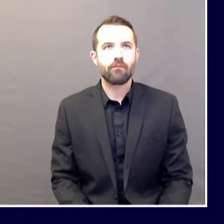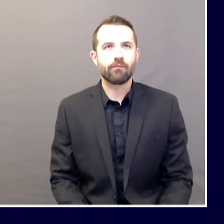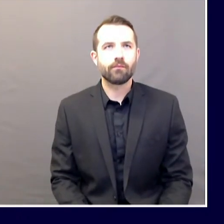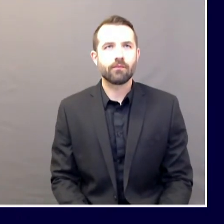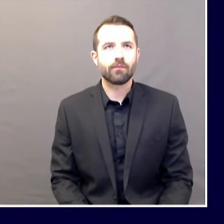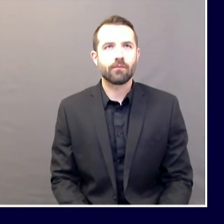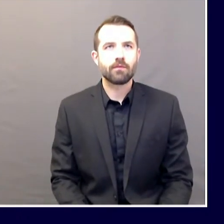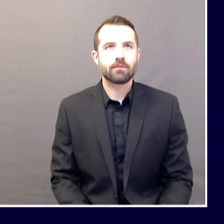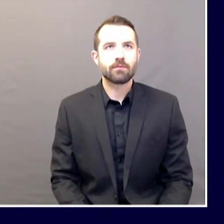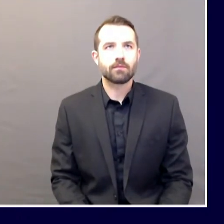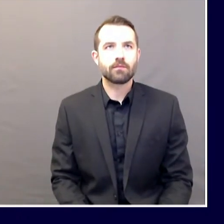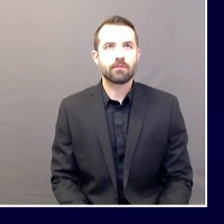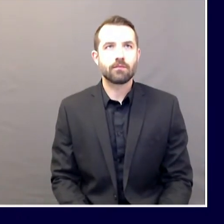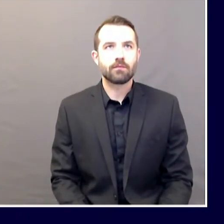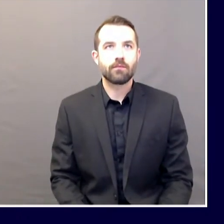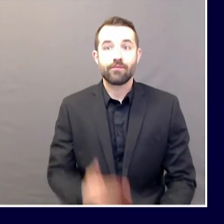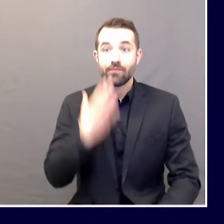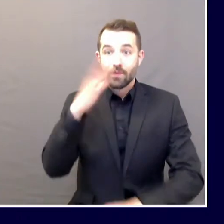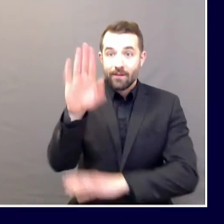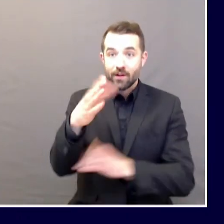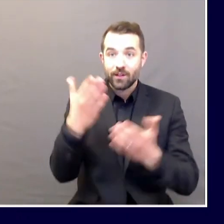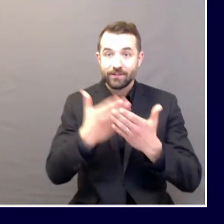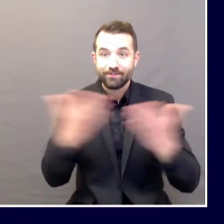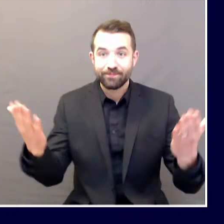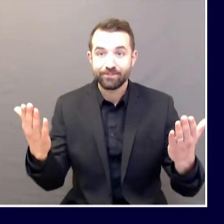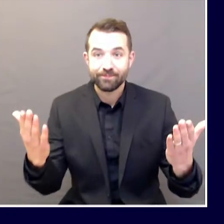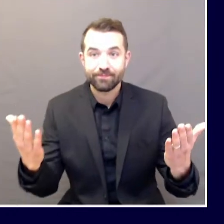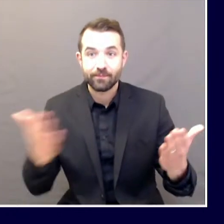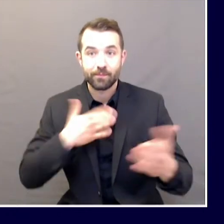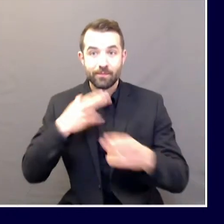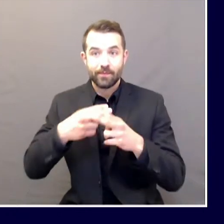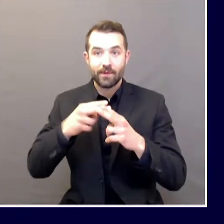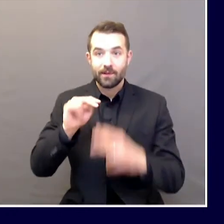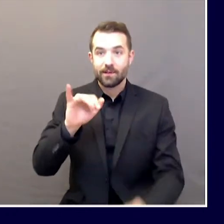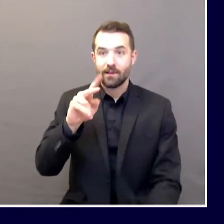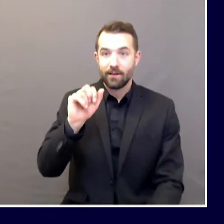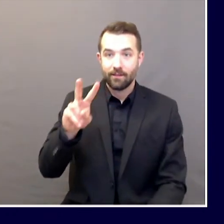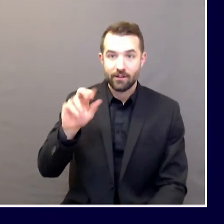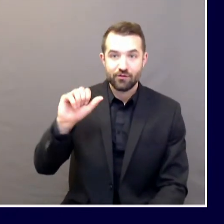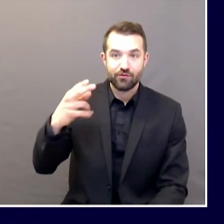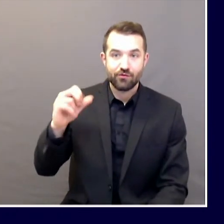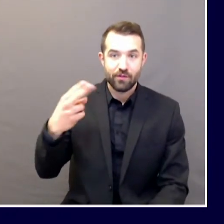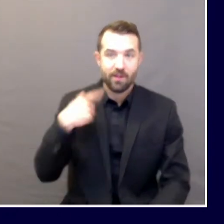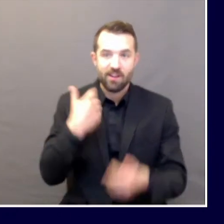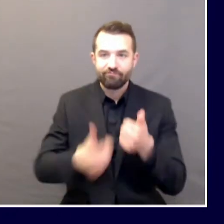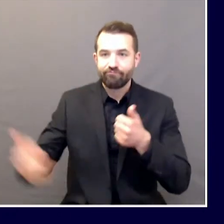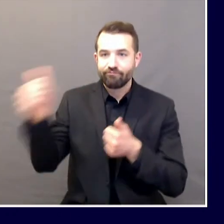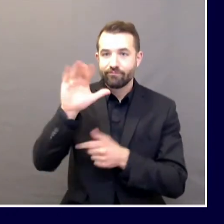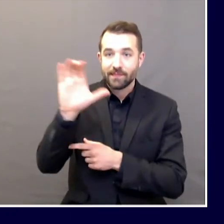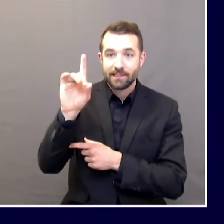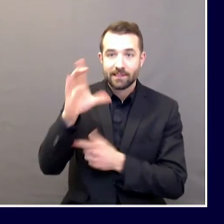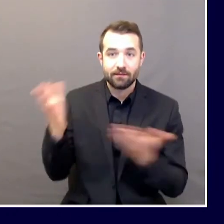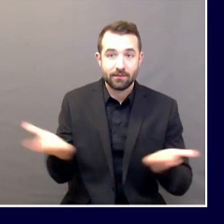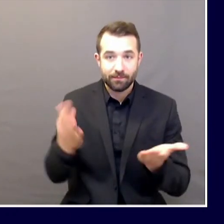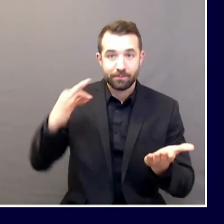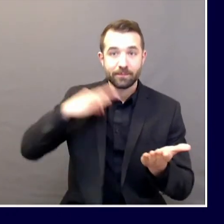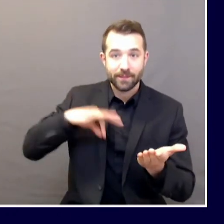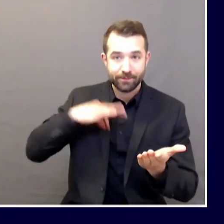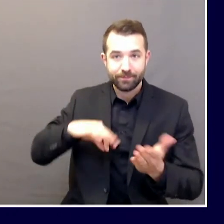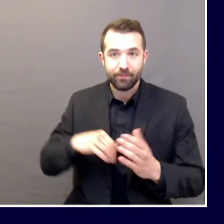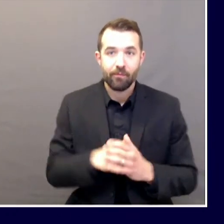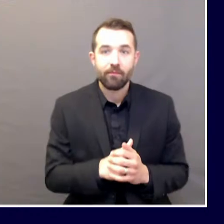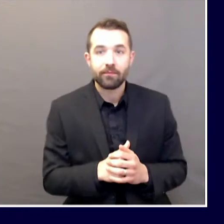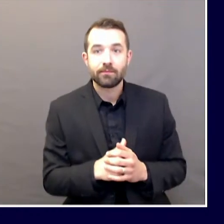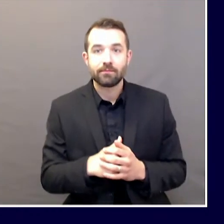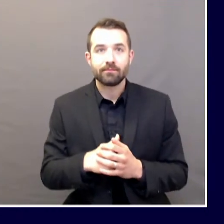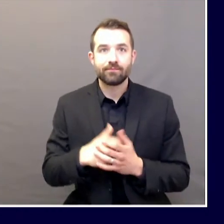Good afternoon, everyone. I'm Nirav Shah, the Director of Maine's Center for Disease Control and Prevention. I'm delighted to be able to